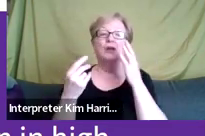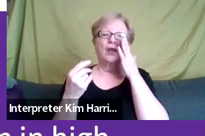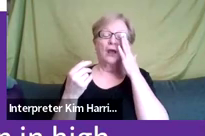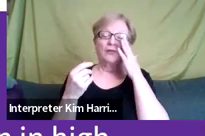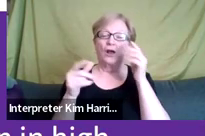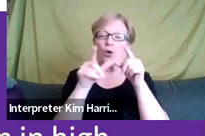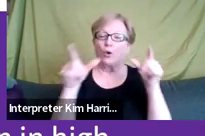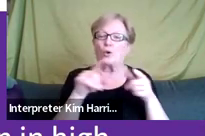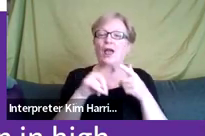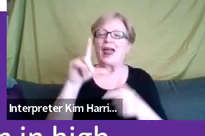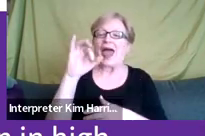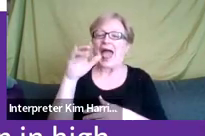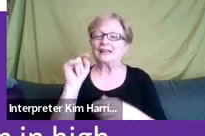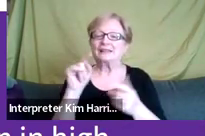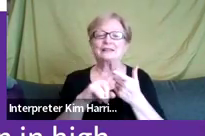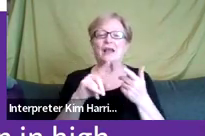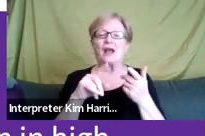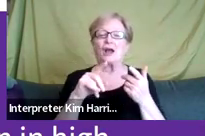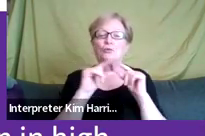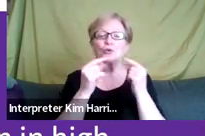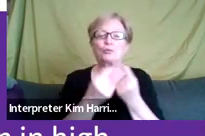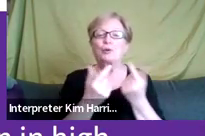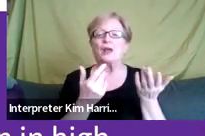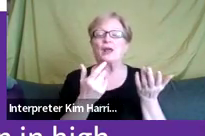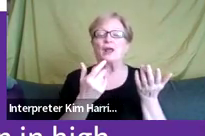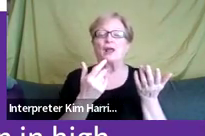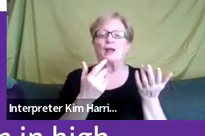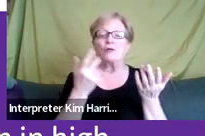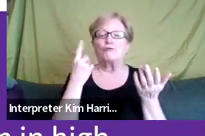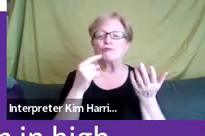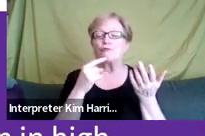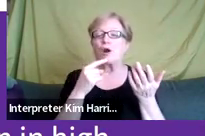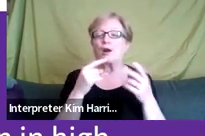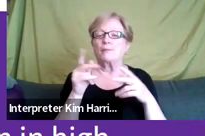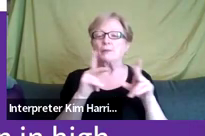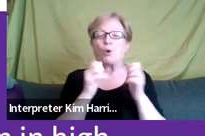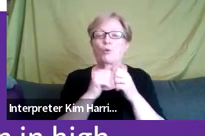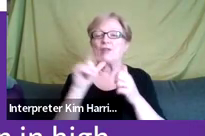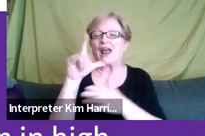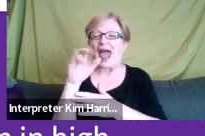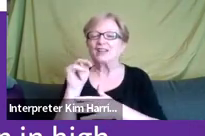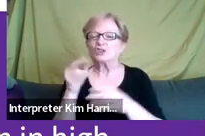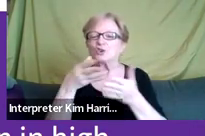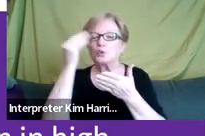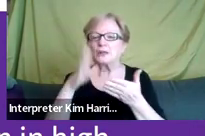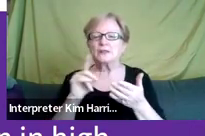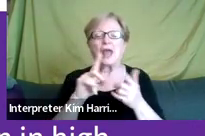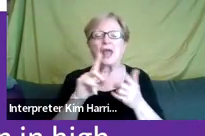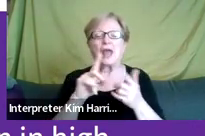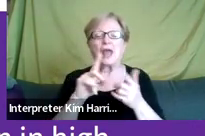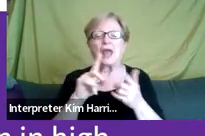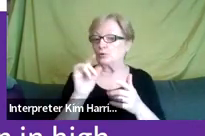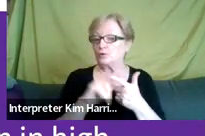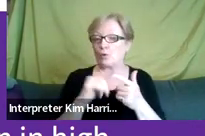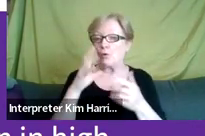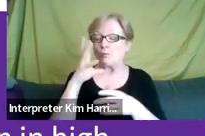Latinx organization that was for Latinx students. I was also part of the Resource Center